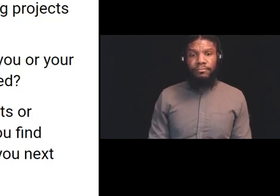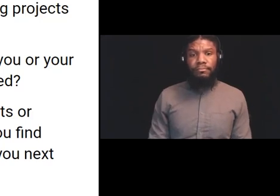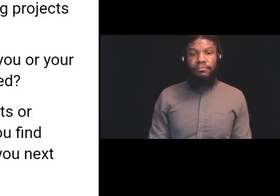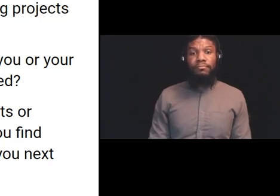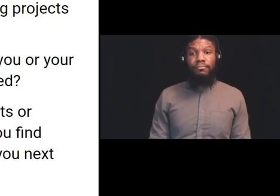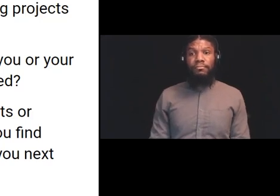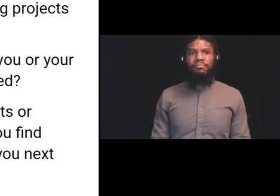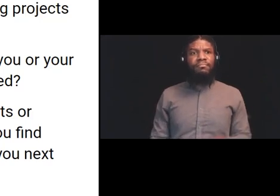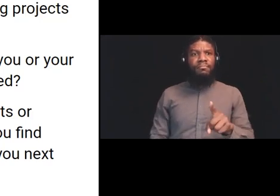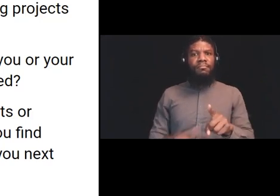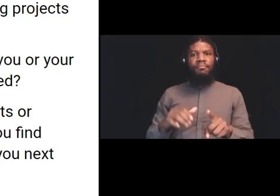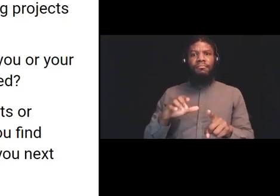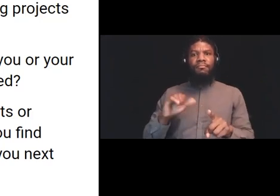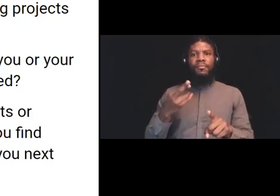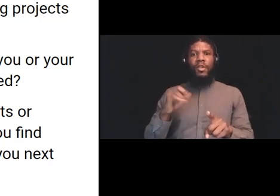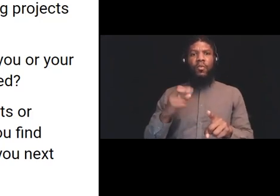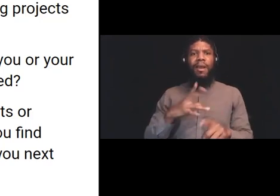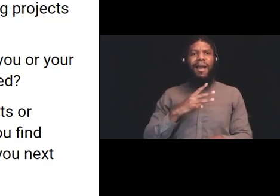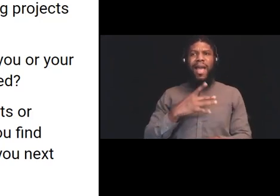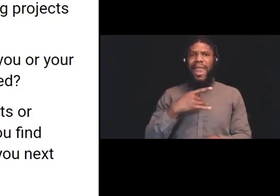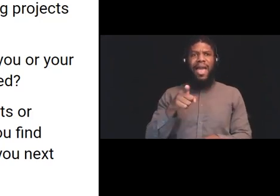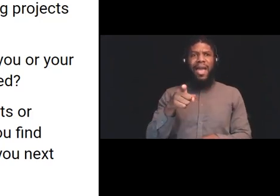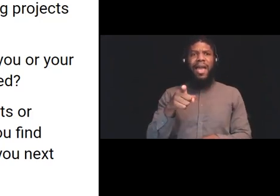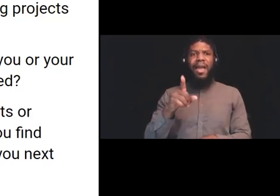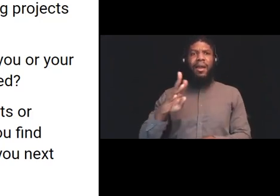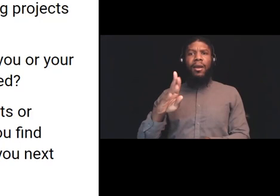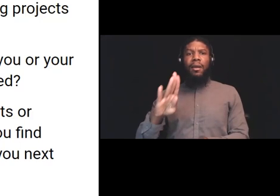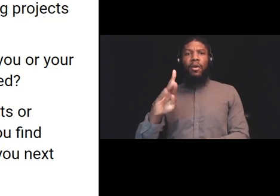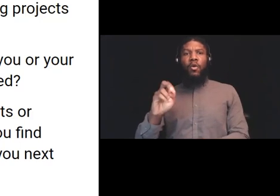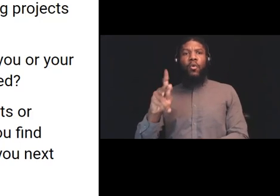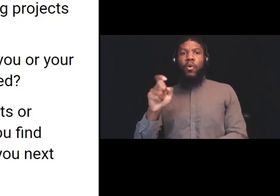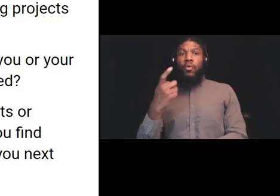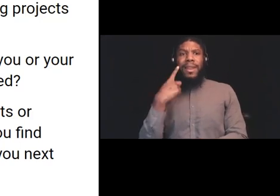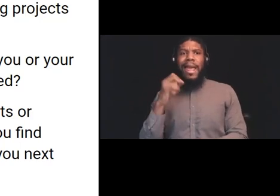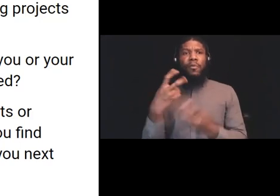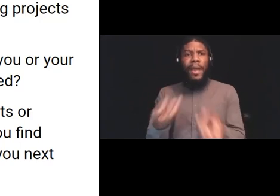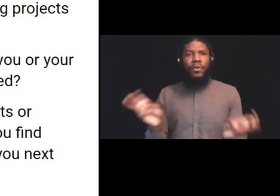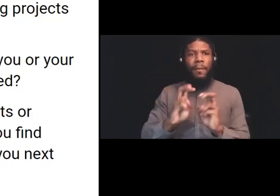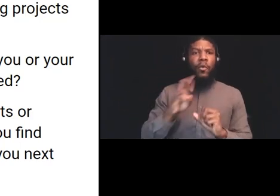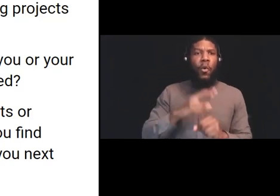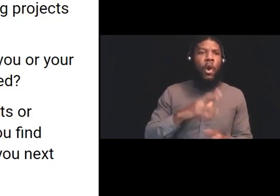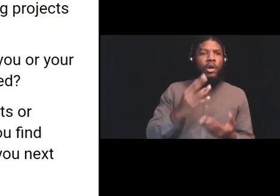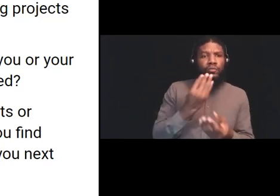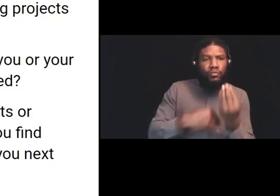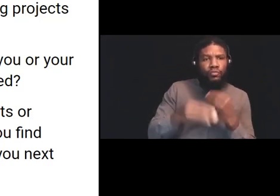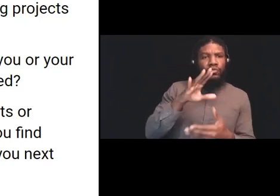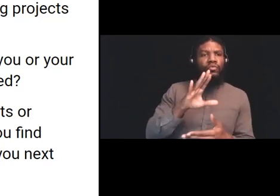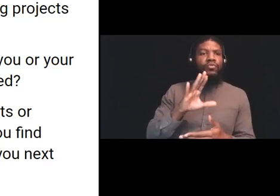Yeah, I like that idea too. Brooke says like more of a round table or a lunch and learn scenario. And I think that's